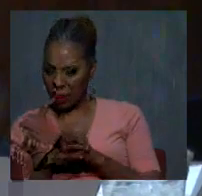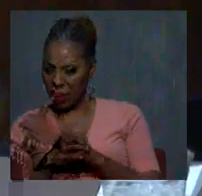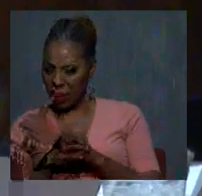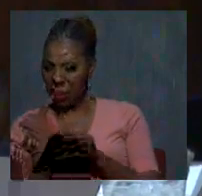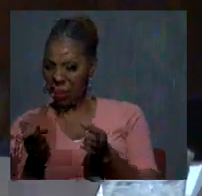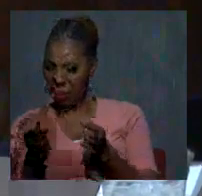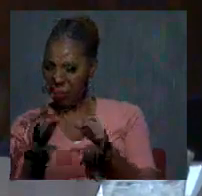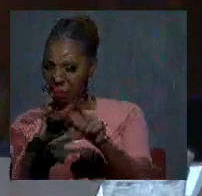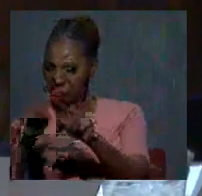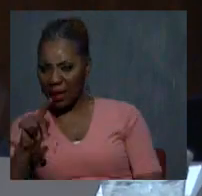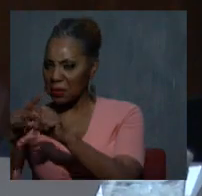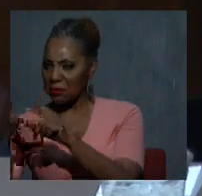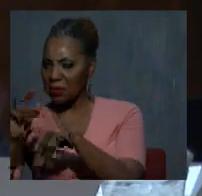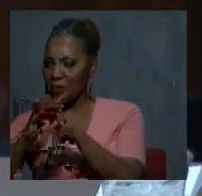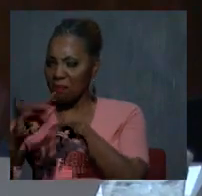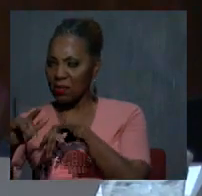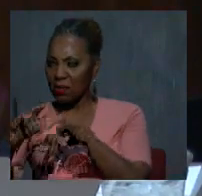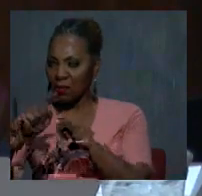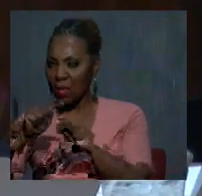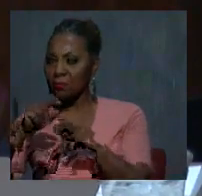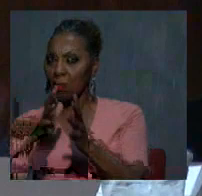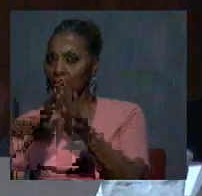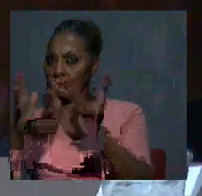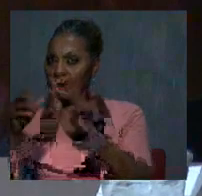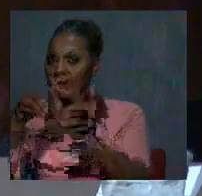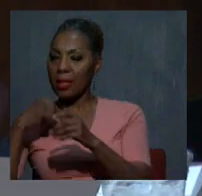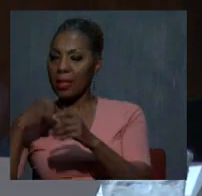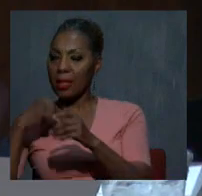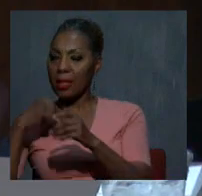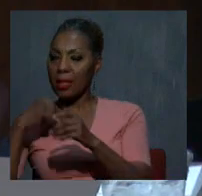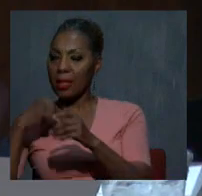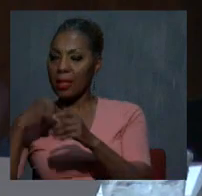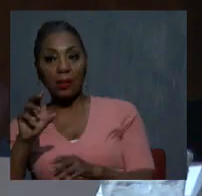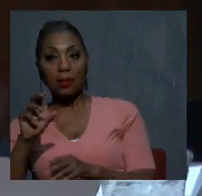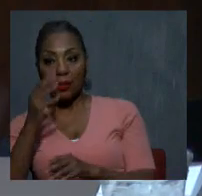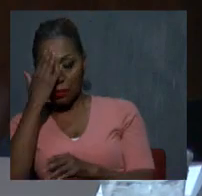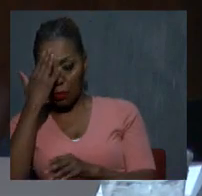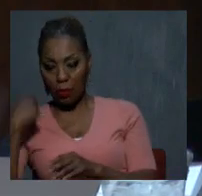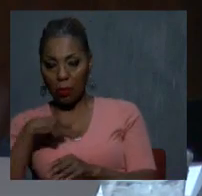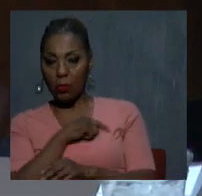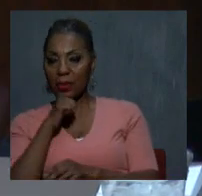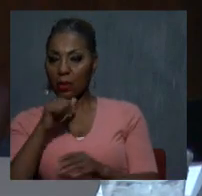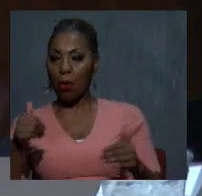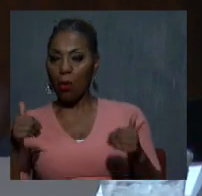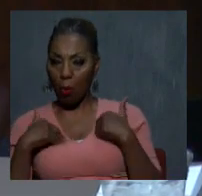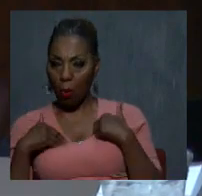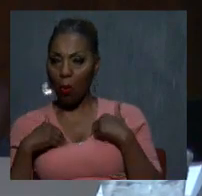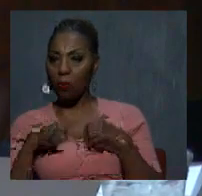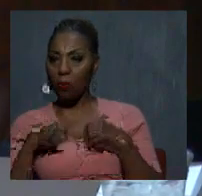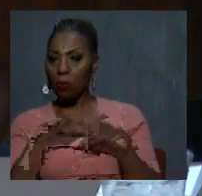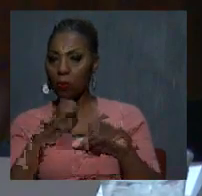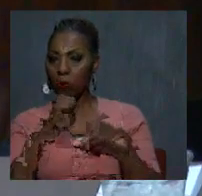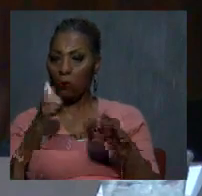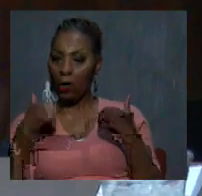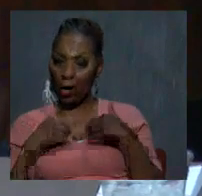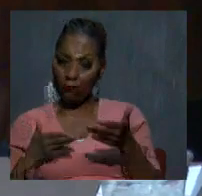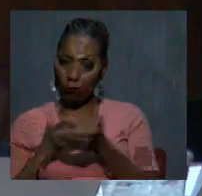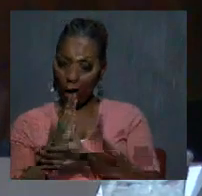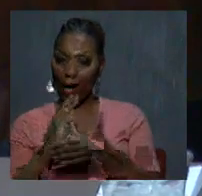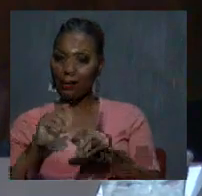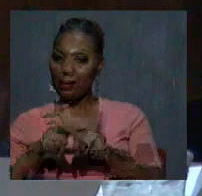lot of parts of it. We don't only have a right or figuring out ways of